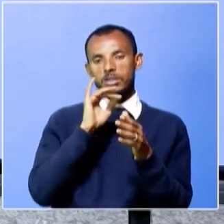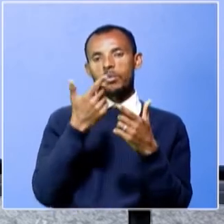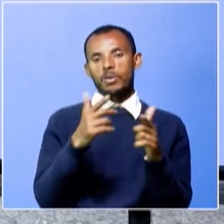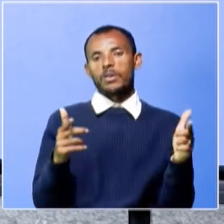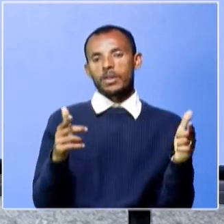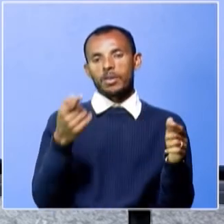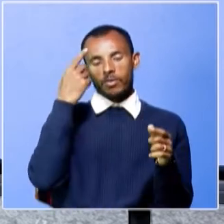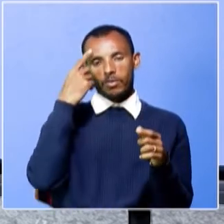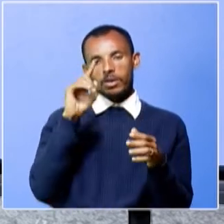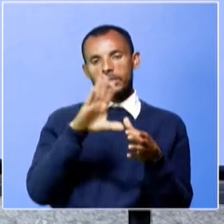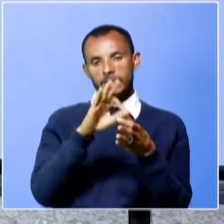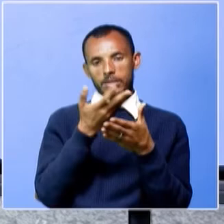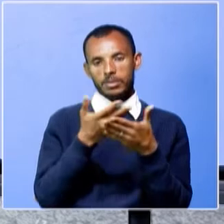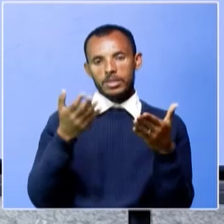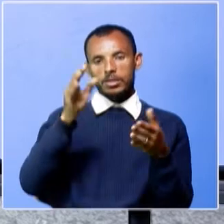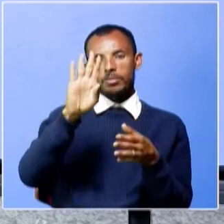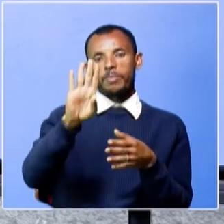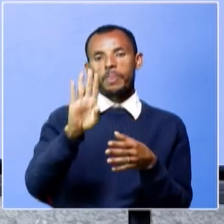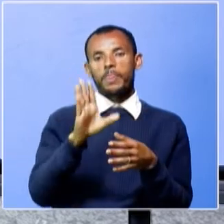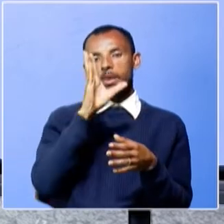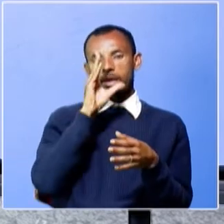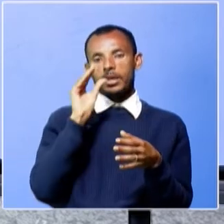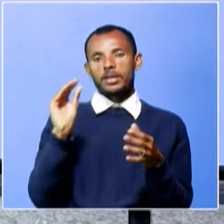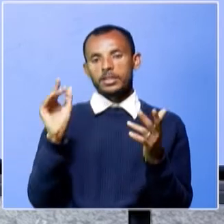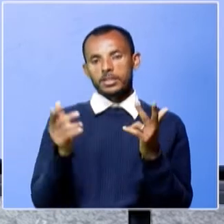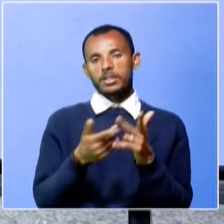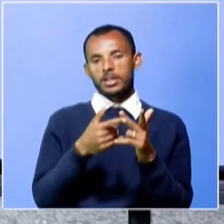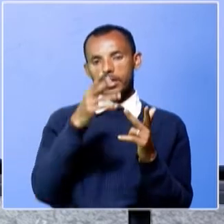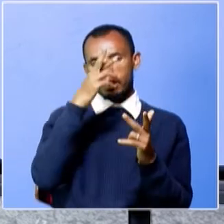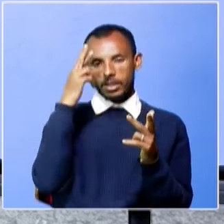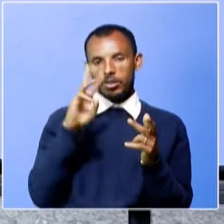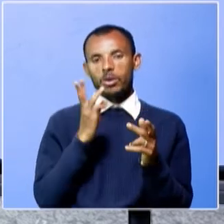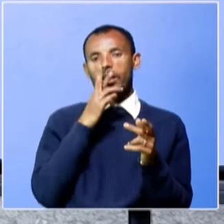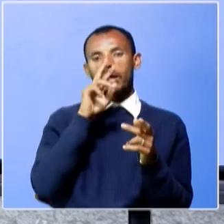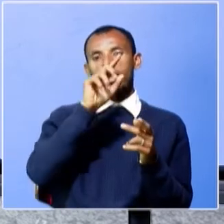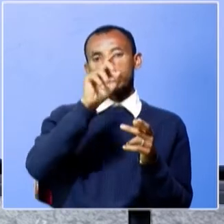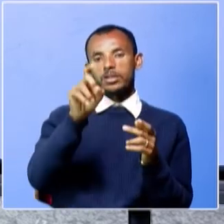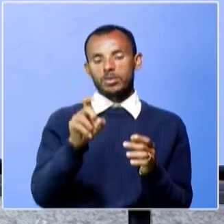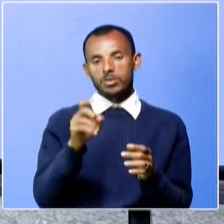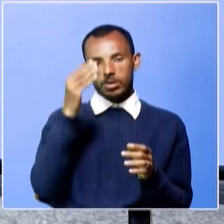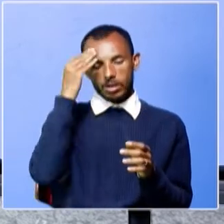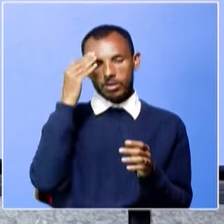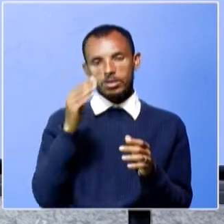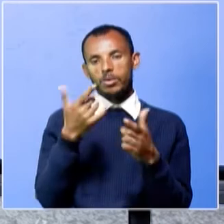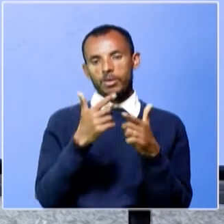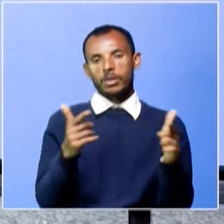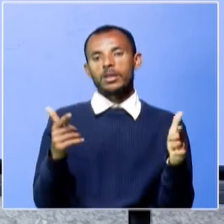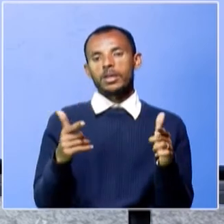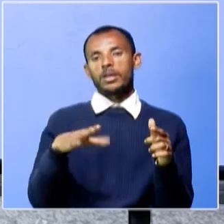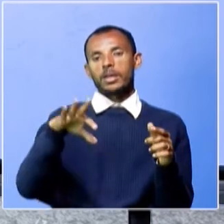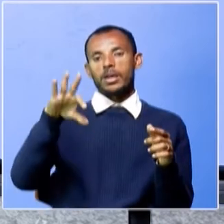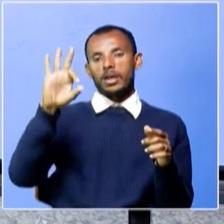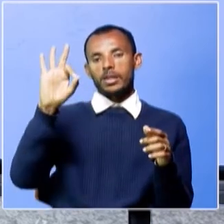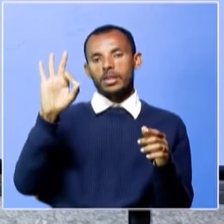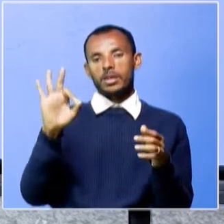probability for the statement in B. In the third case, we are asked to determine the probability of getting